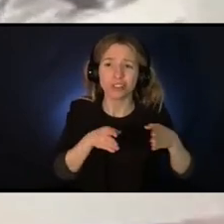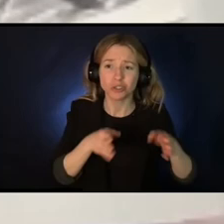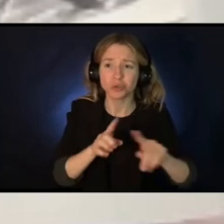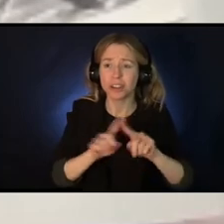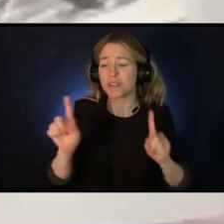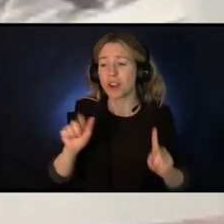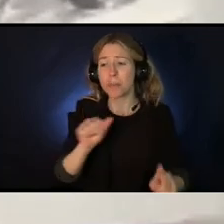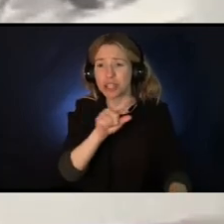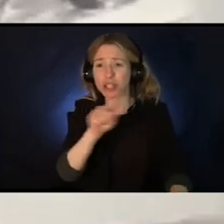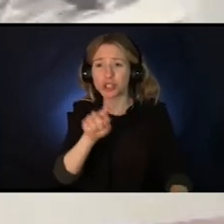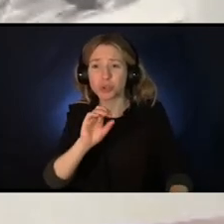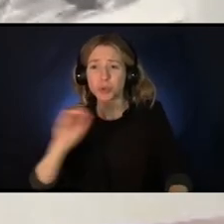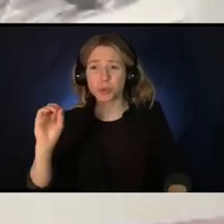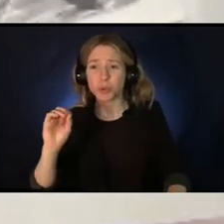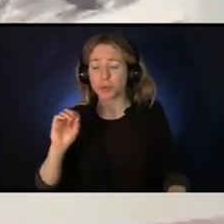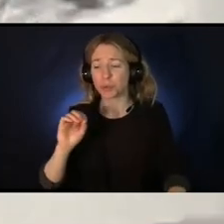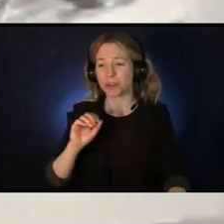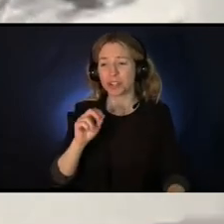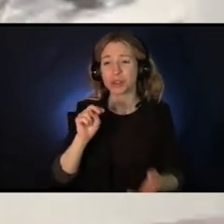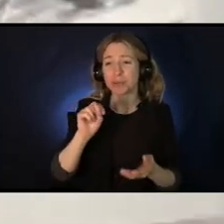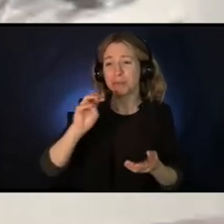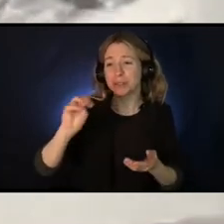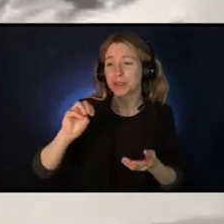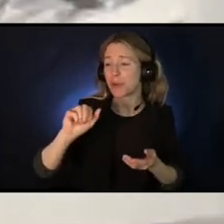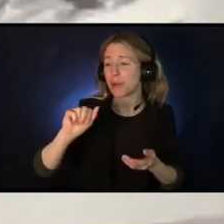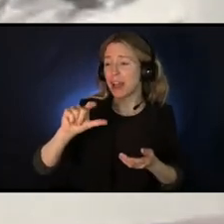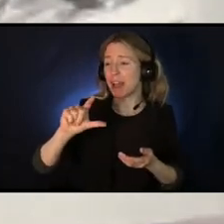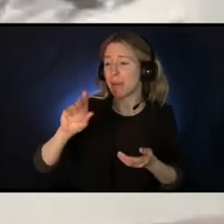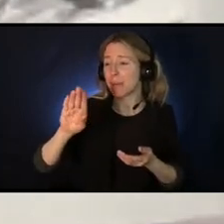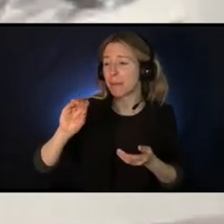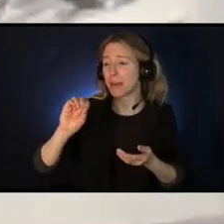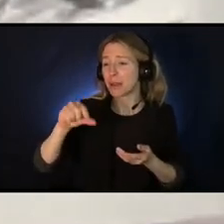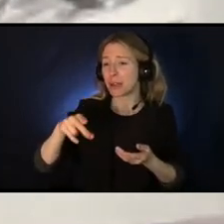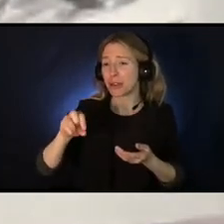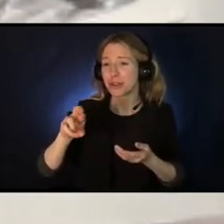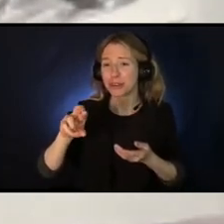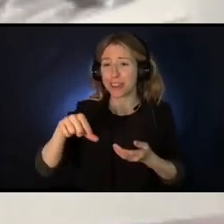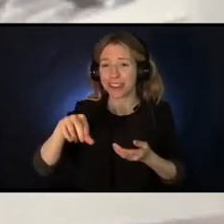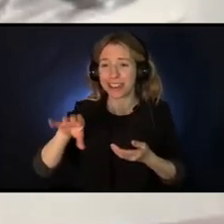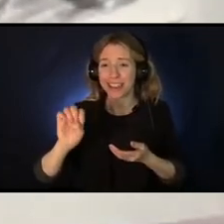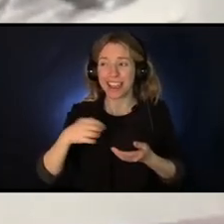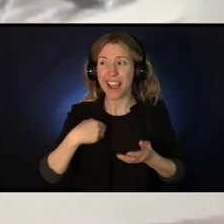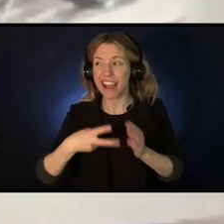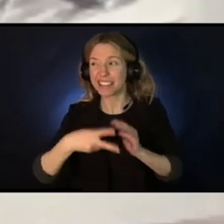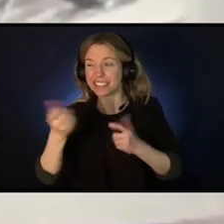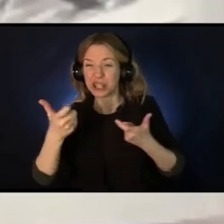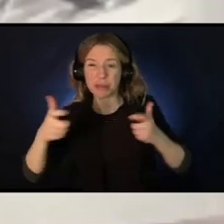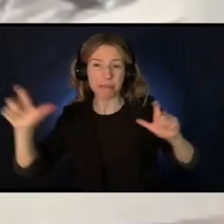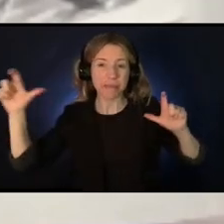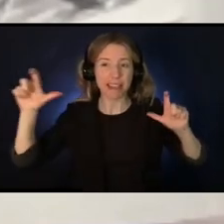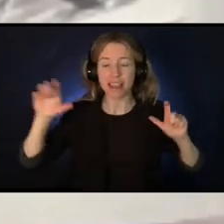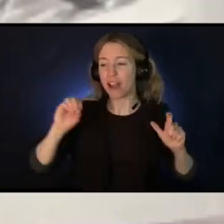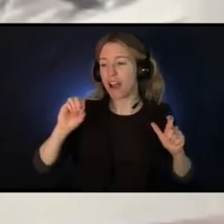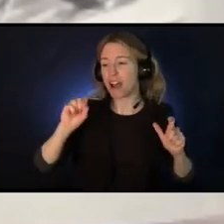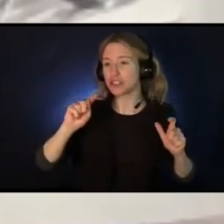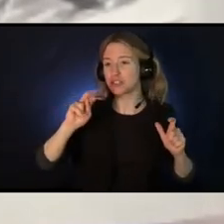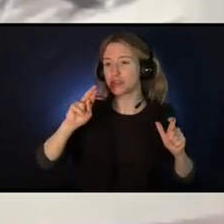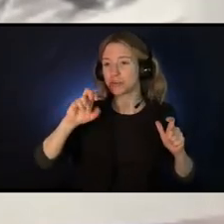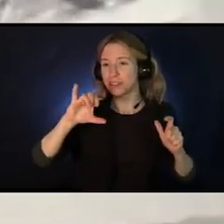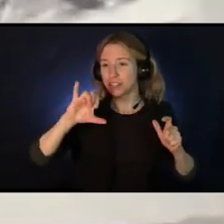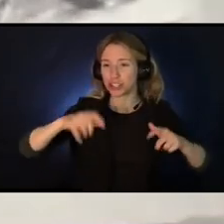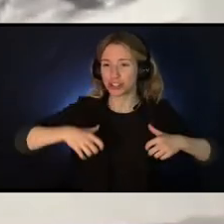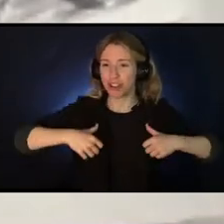I steal big ostrich eggs. They make big meals. Fill a whole pan, enough for